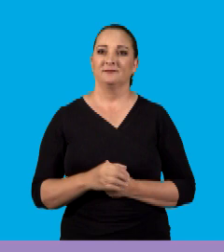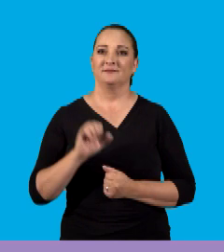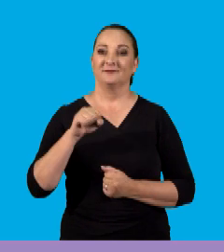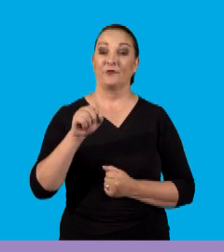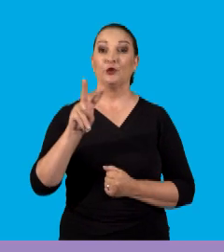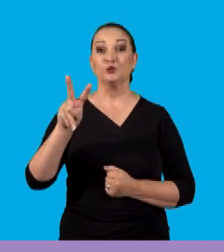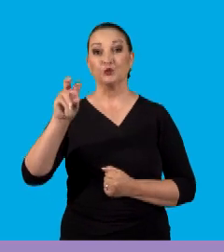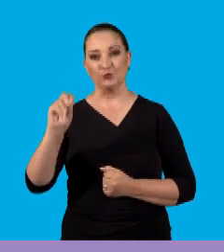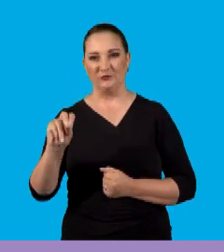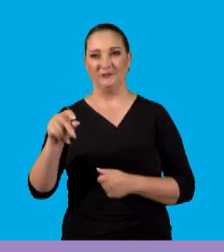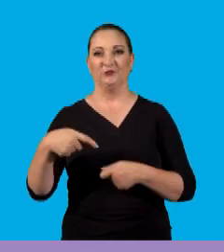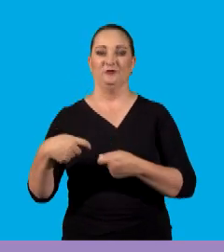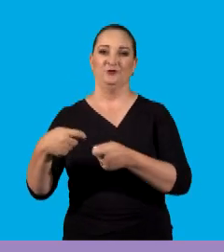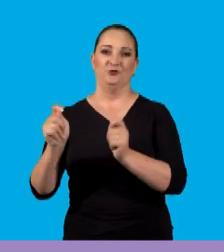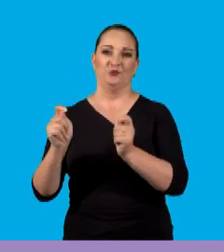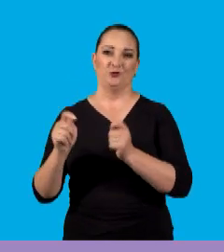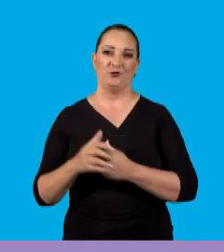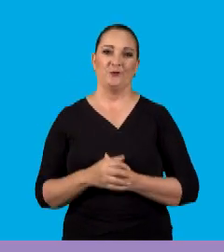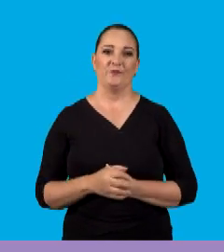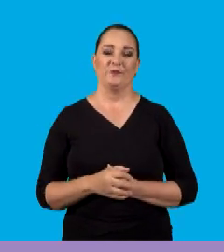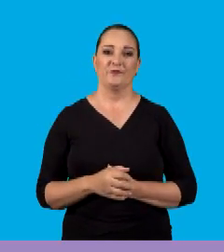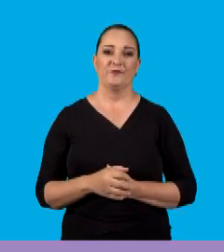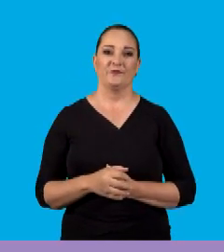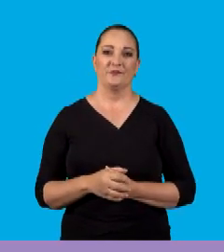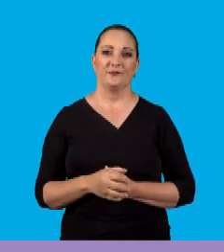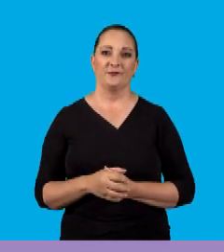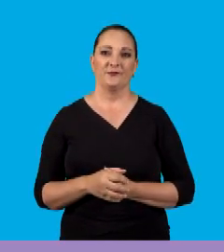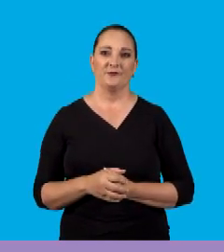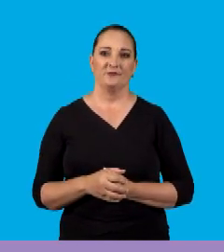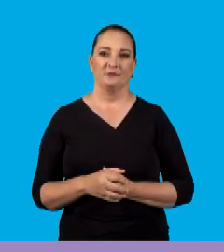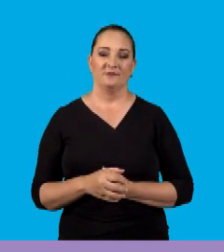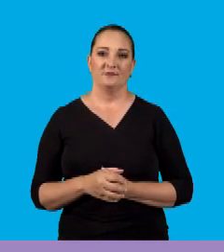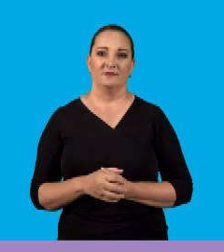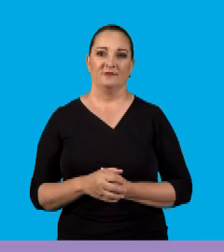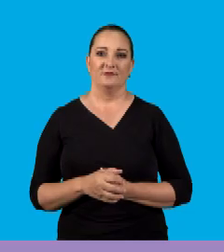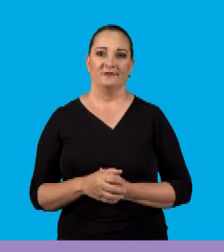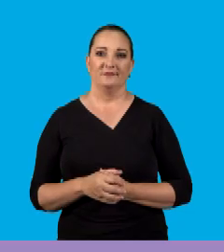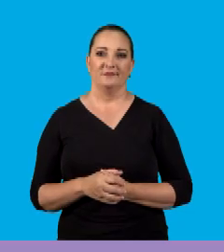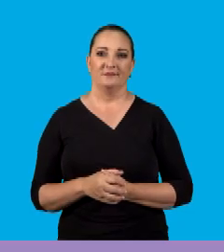can say there it is 20 ice creams that were sold,